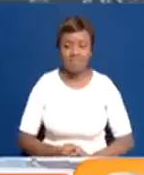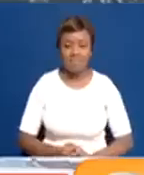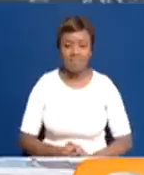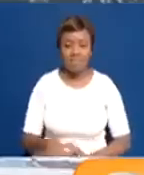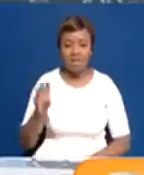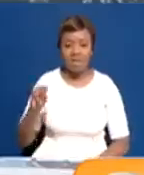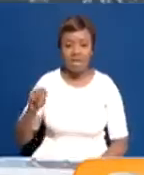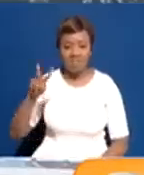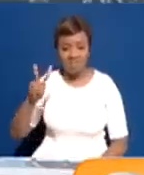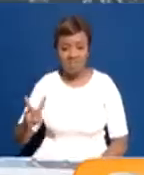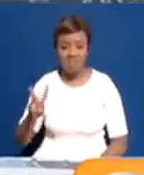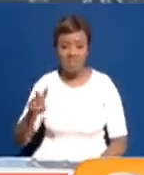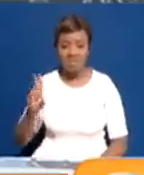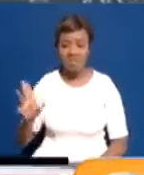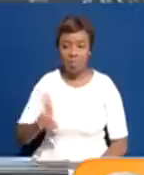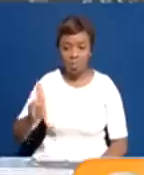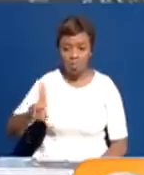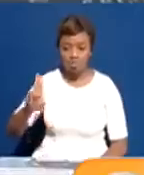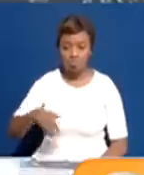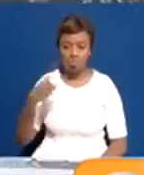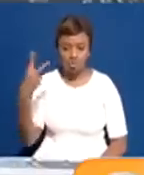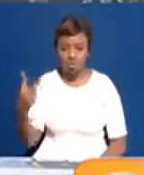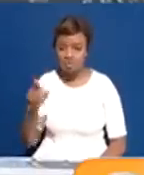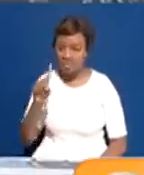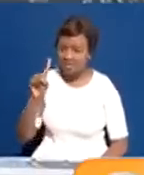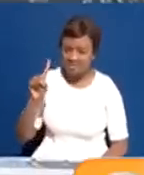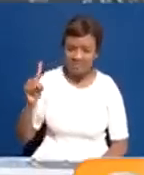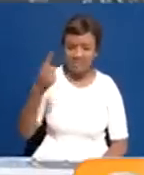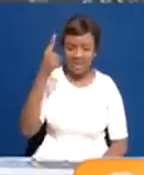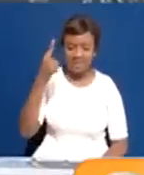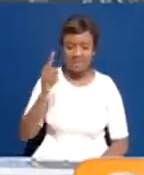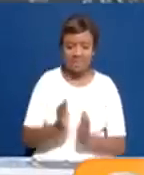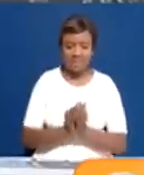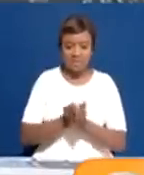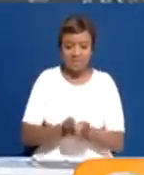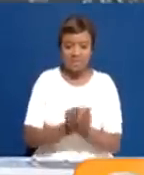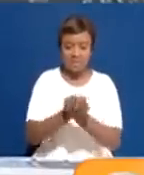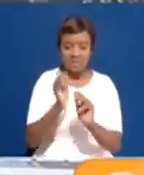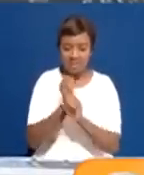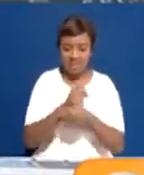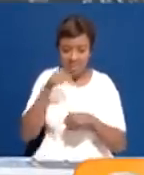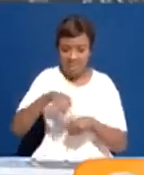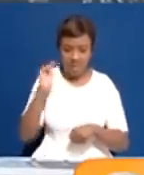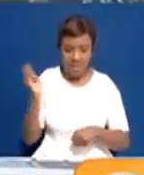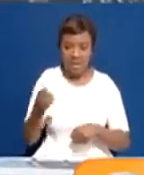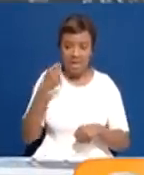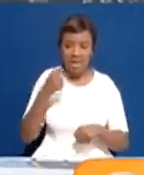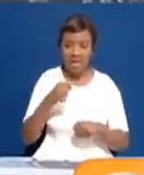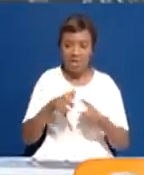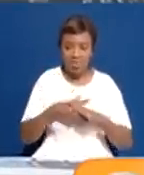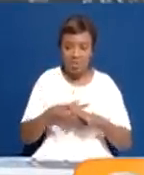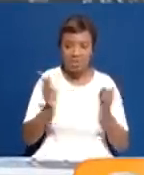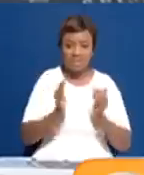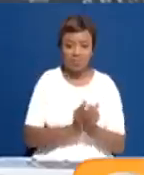MV Uhuru 2, the first ship to be fully constructed on Kenyan soil, is expected to hit the waters in July this